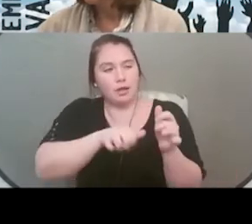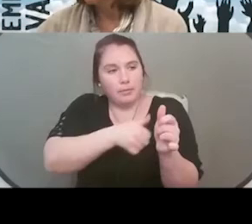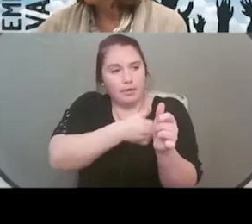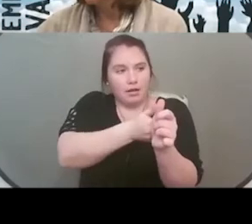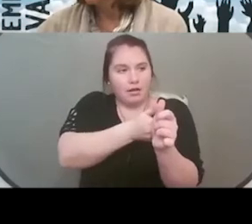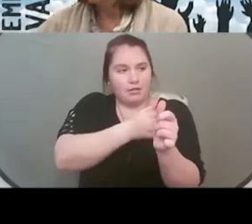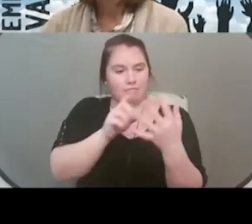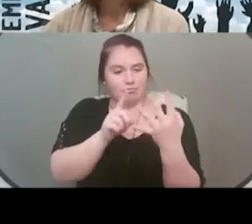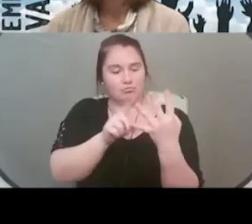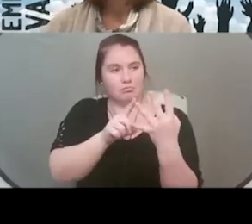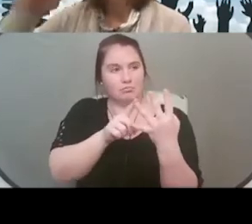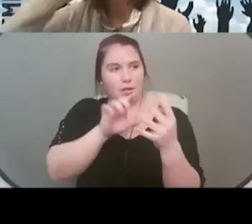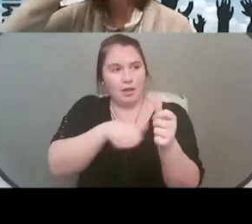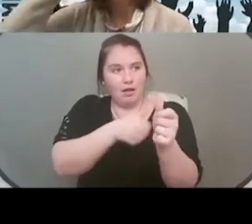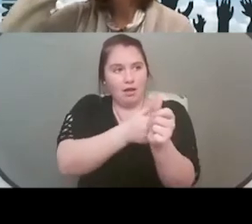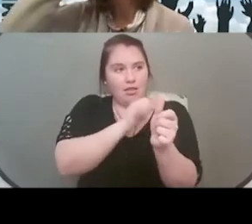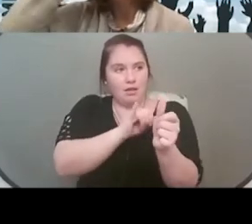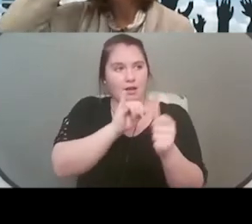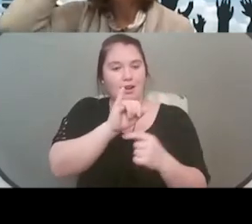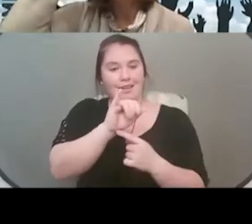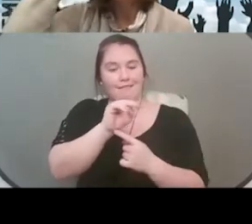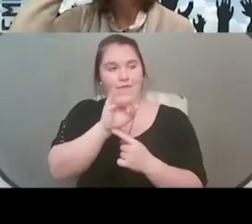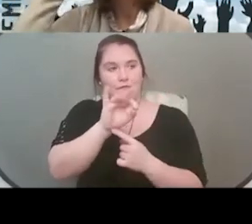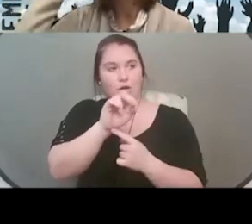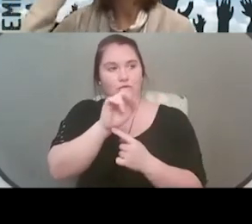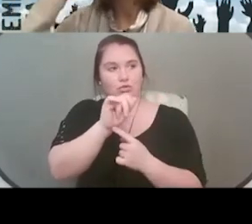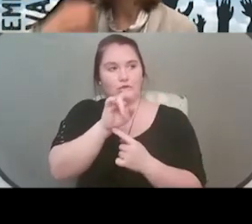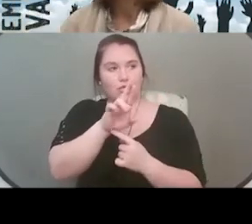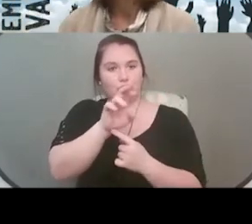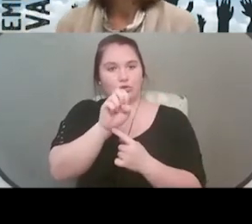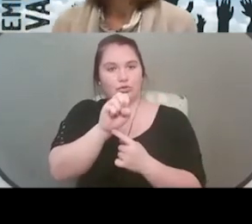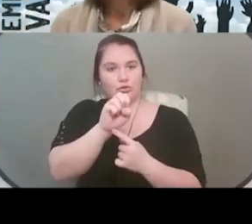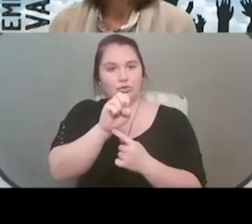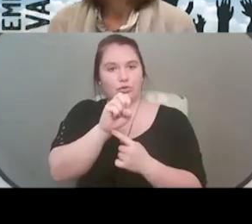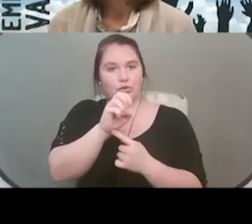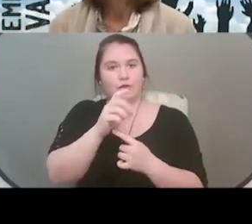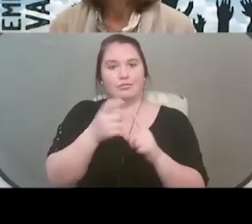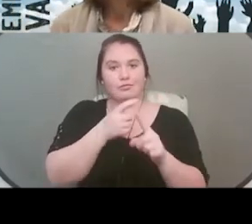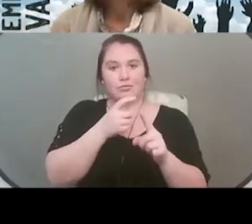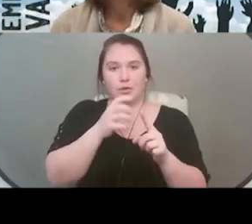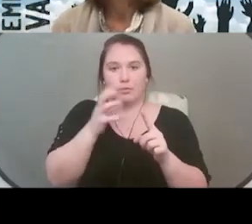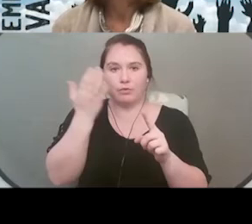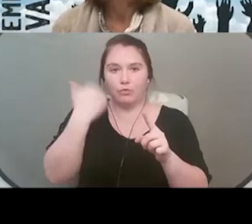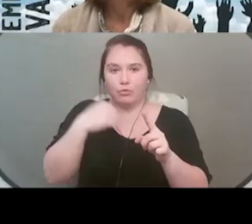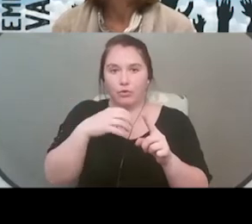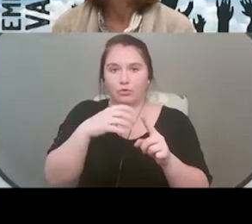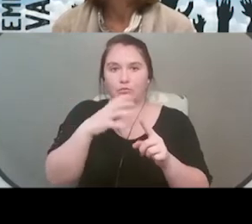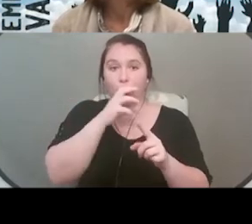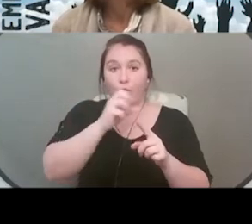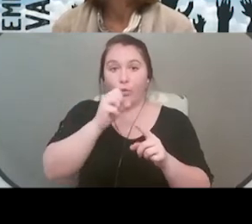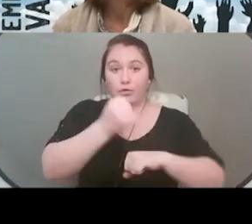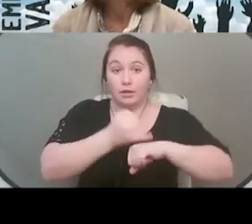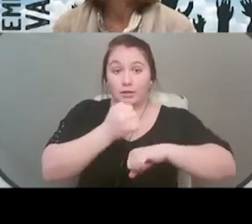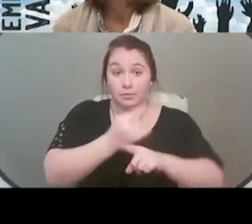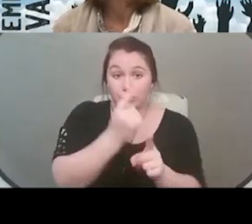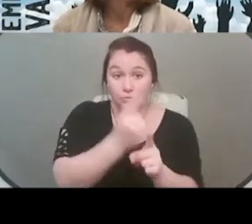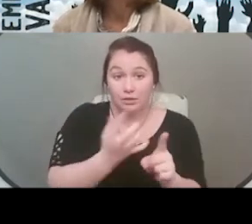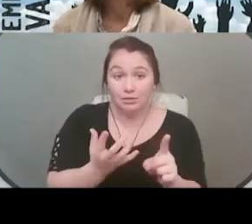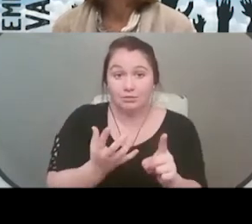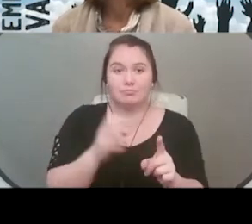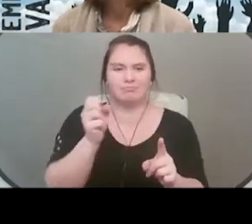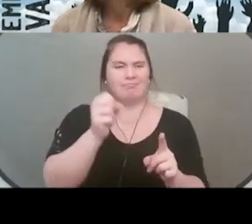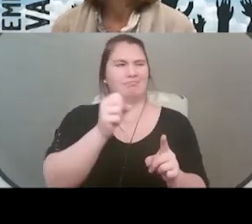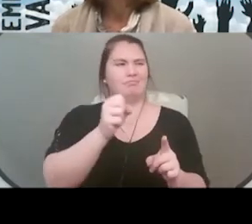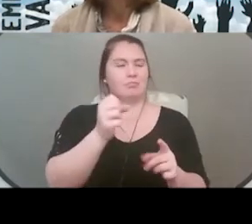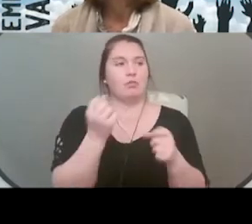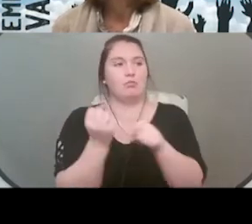option, behind the infrastructure on the old campus, on that land of the old campus, correct? Mm-hmm. It's where the baseball and softball